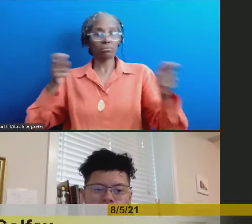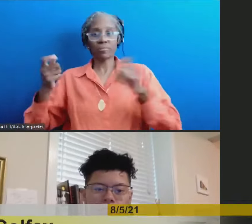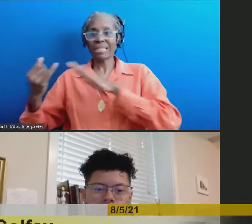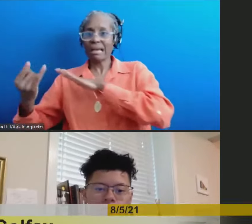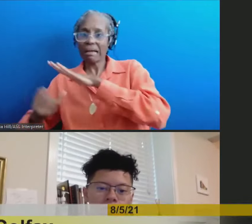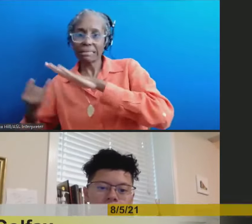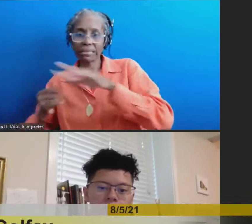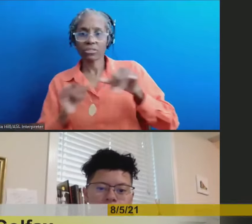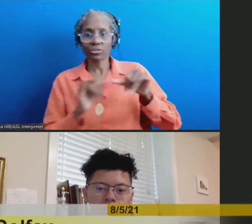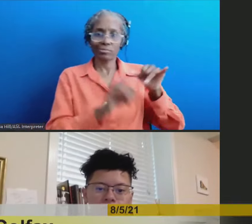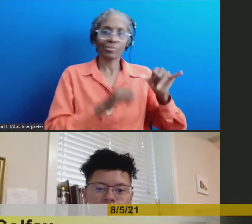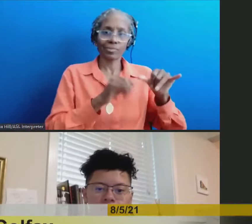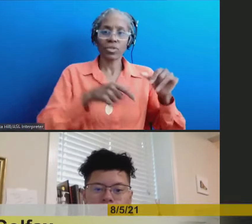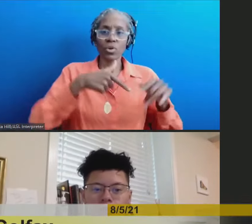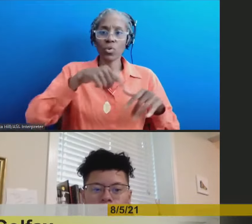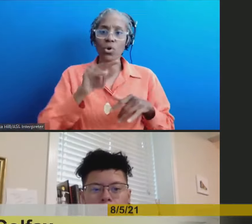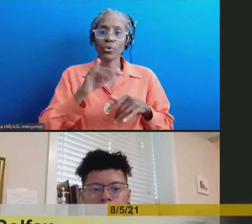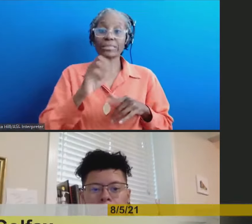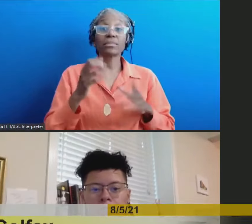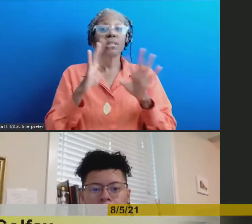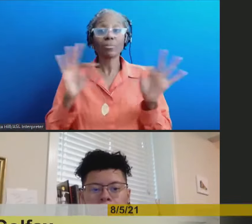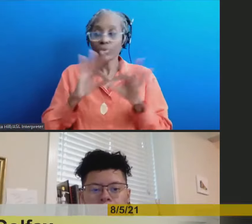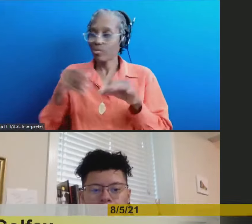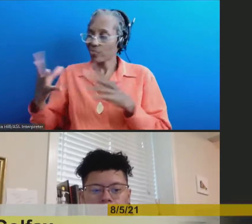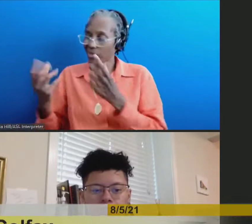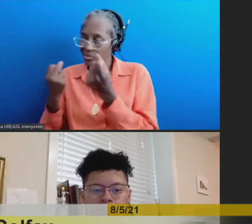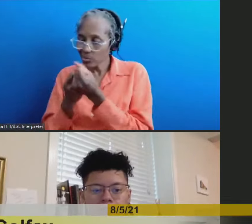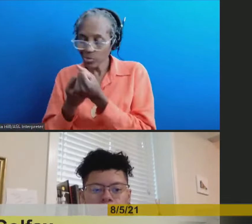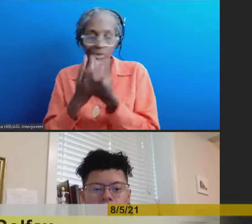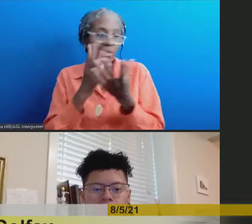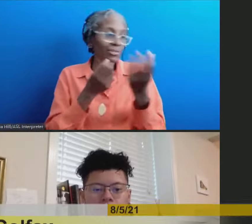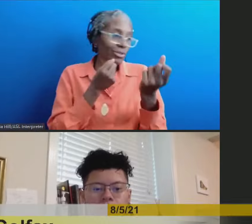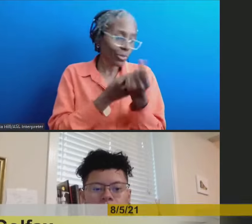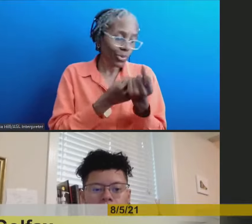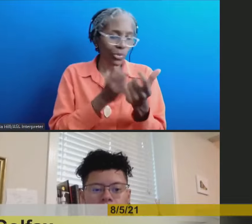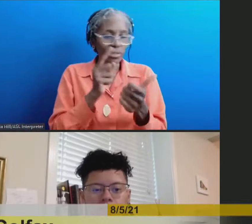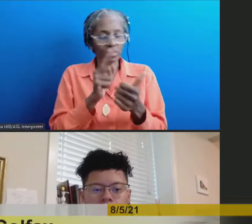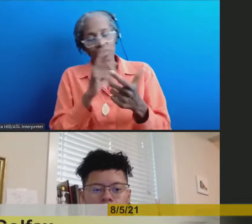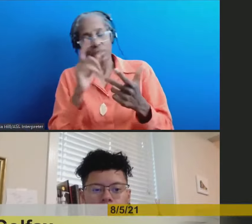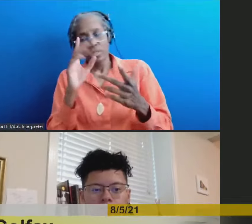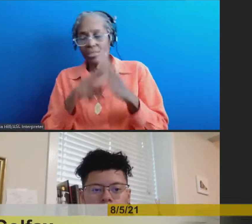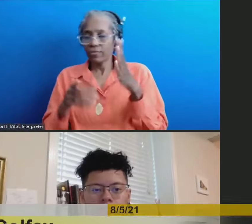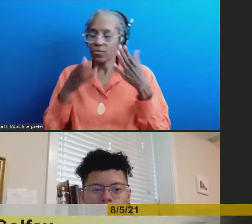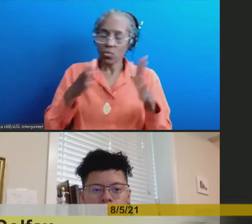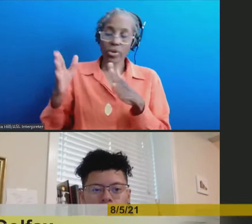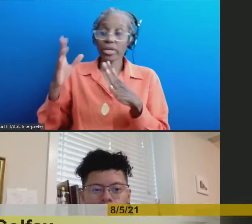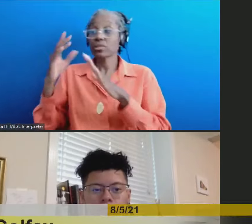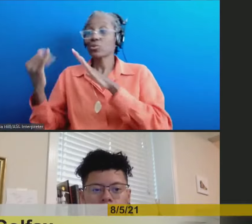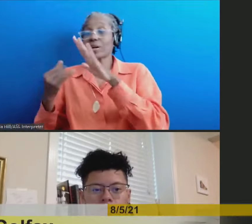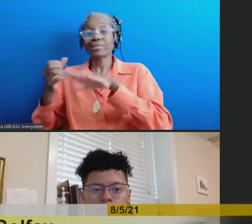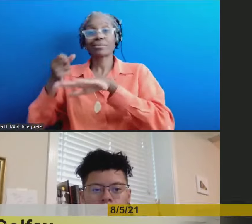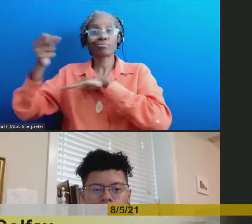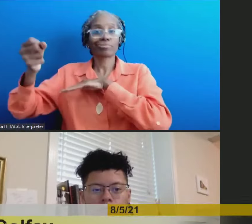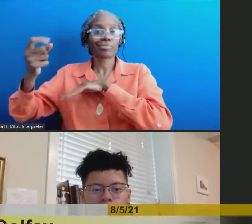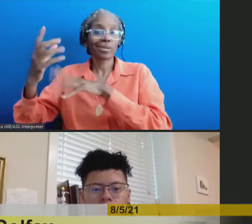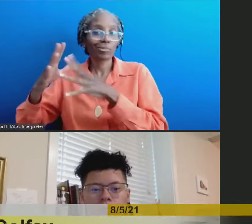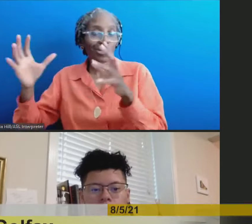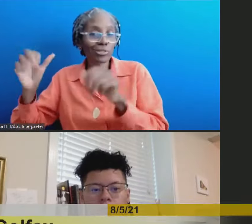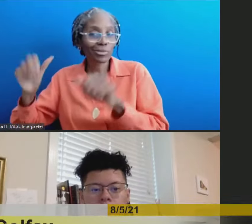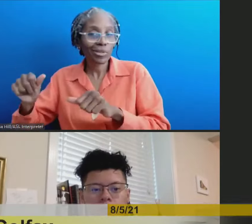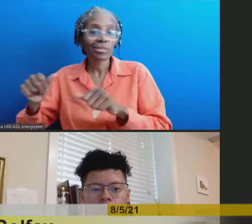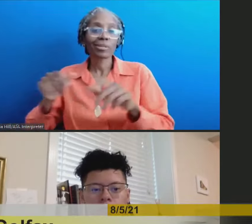quarantine. And again, focusing on providing support for people in other ways so that they can isolate and quarantine as much as possible.